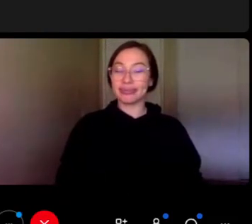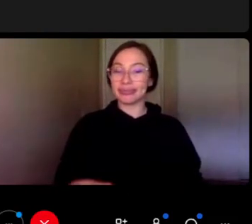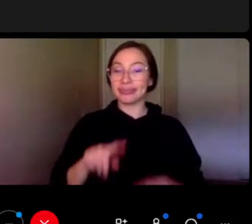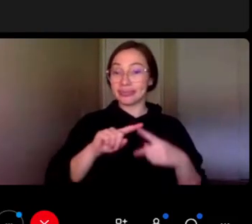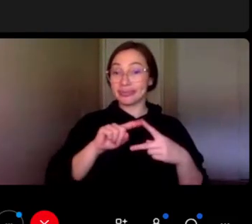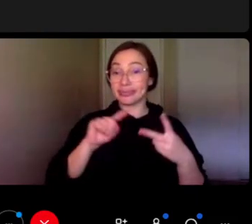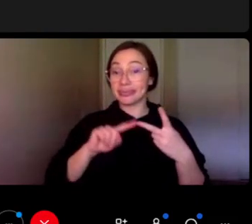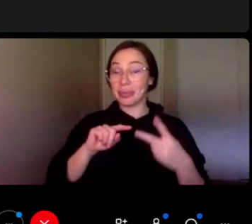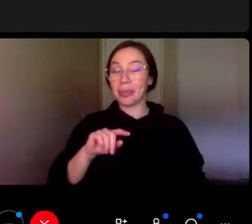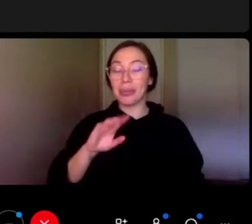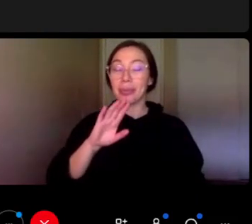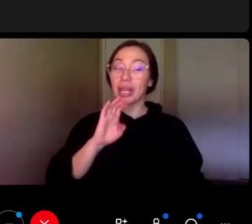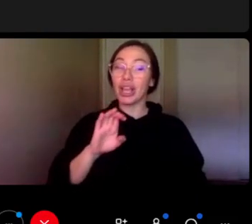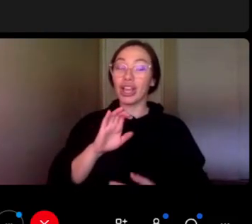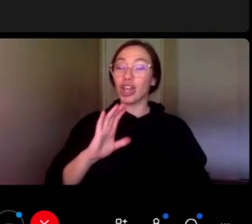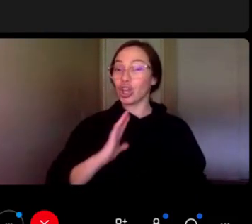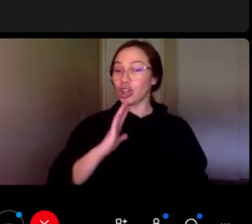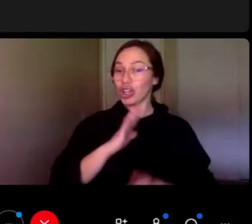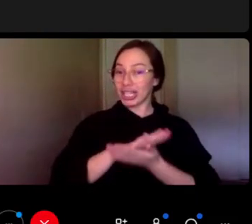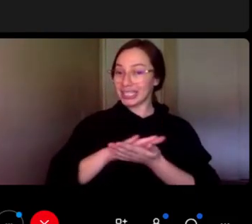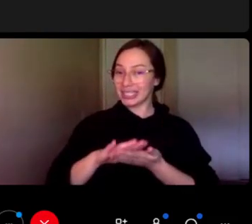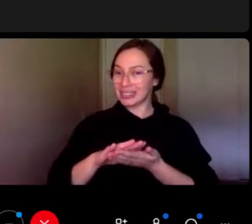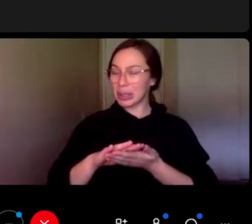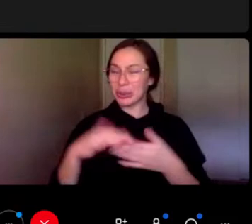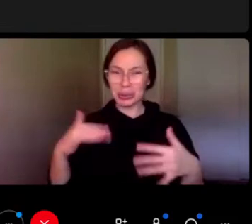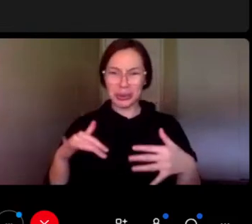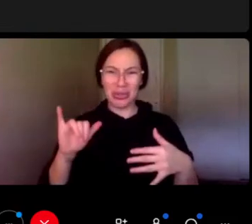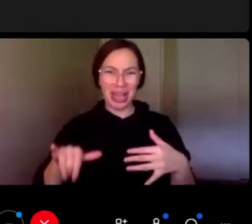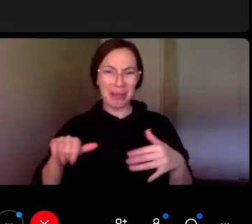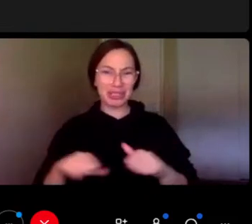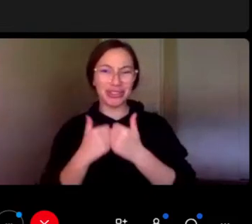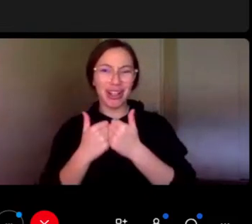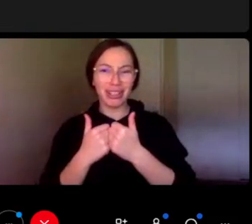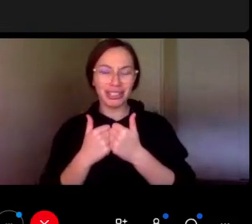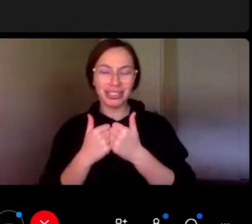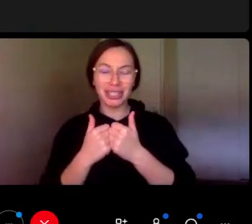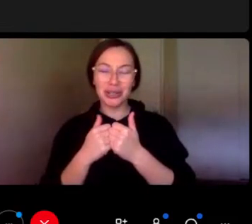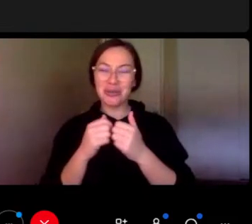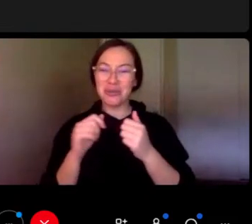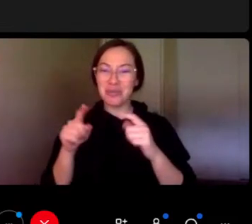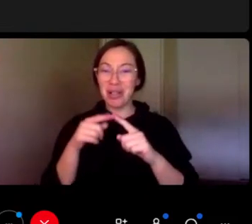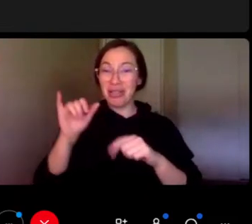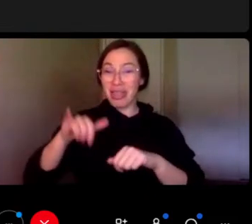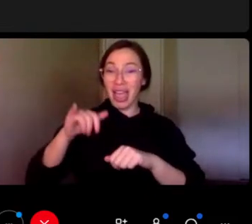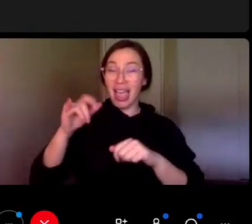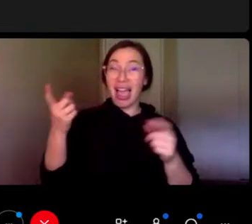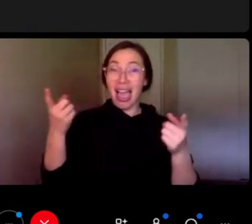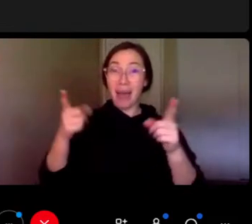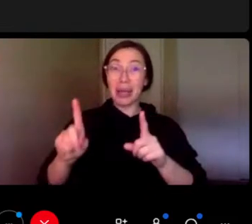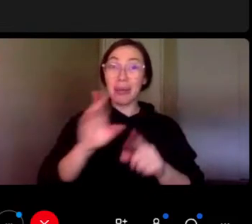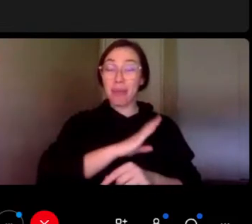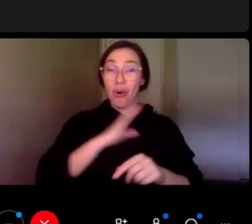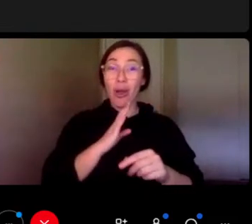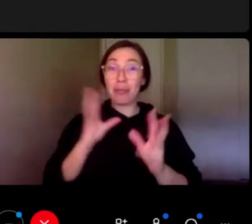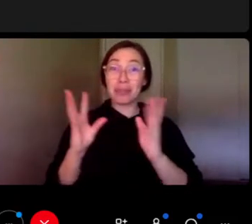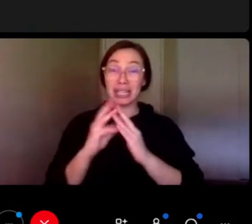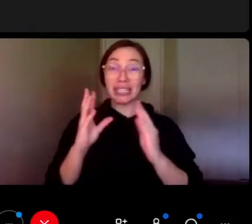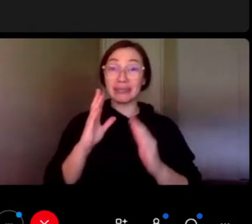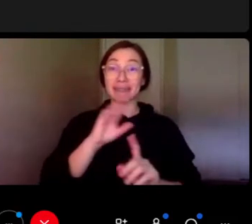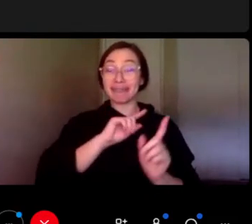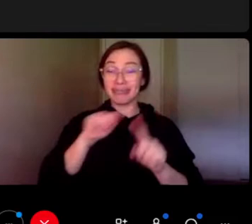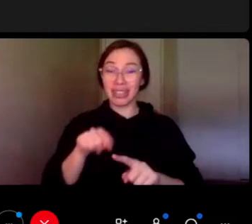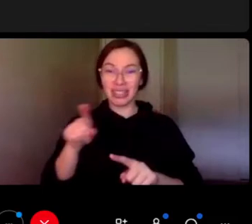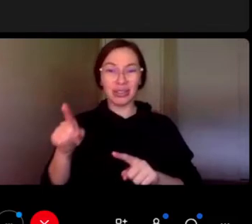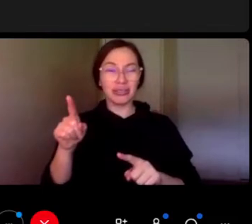courteous. That's kind of challenging. Think about that. When that time in the board meeting comes where you're hearing something